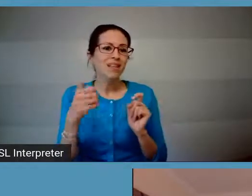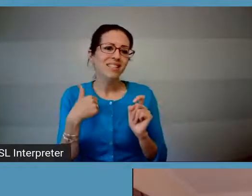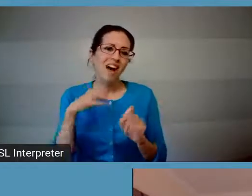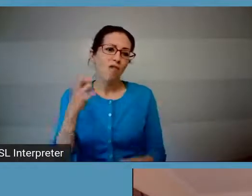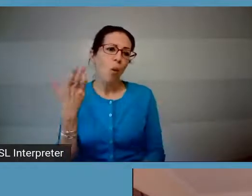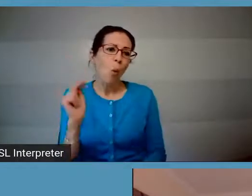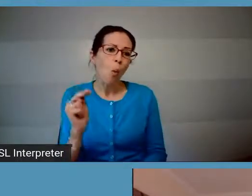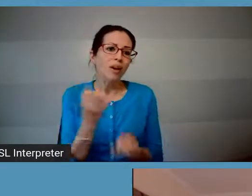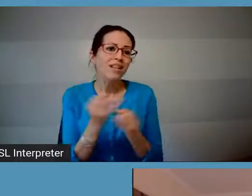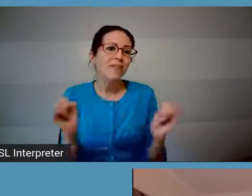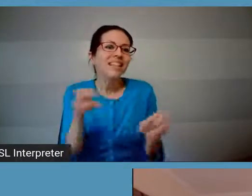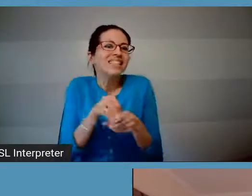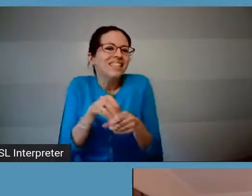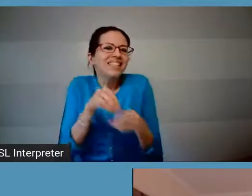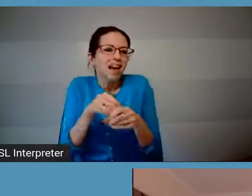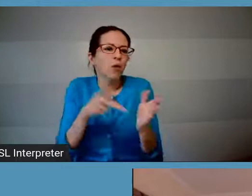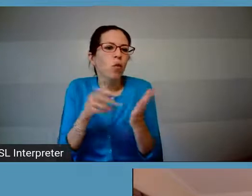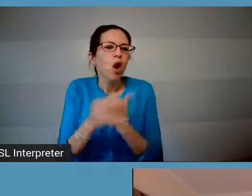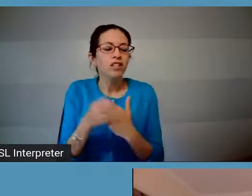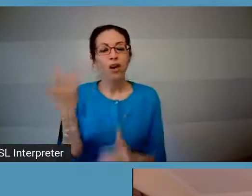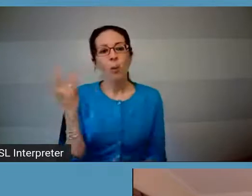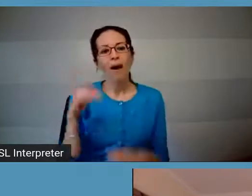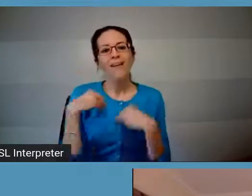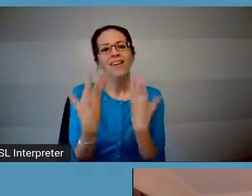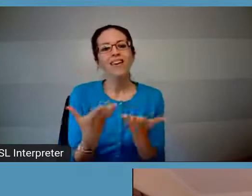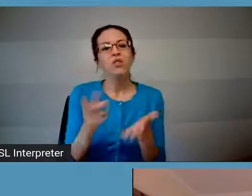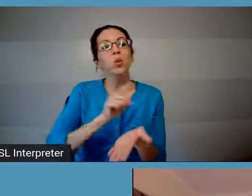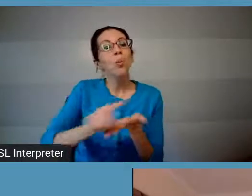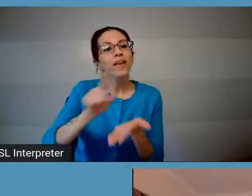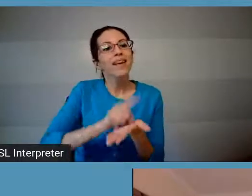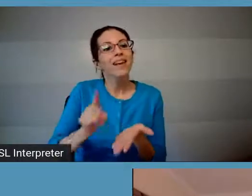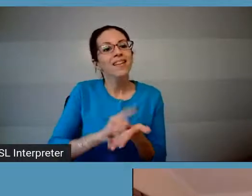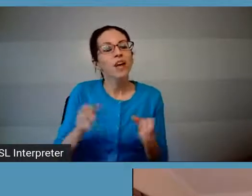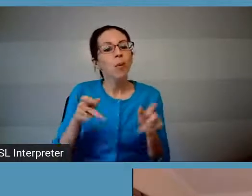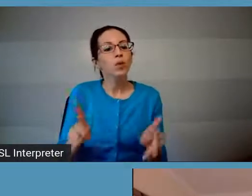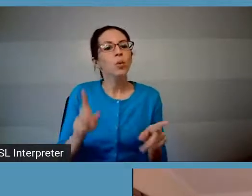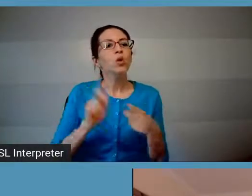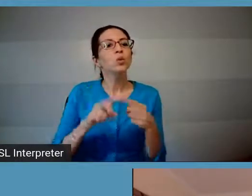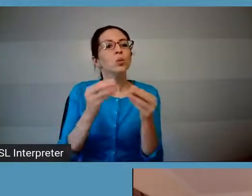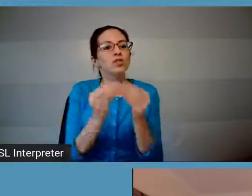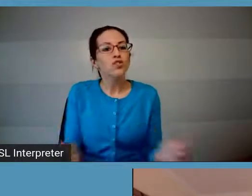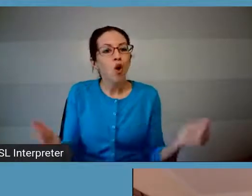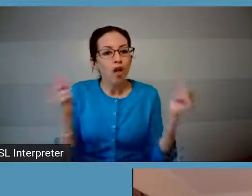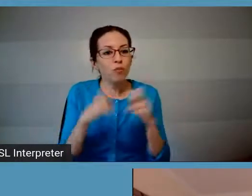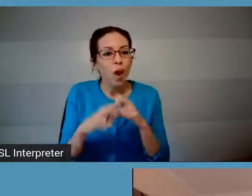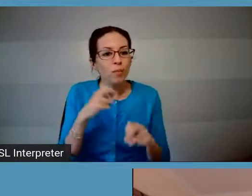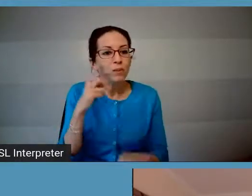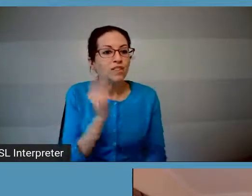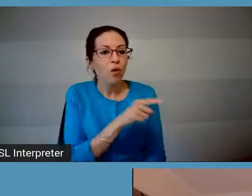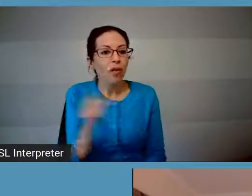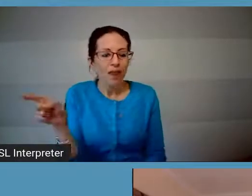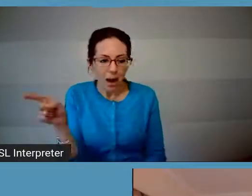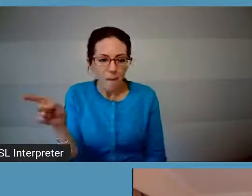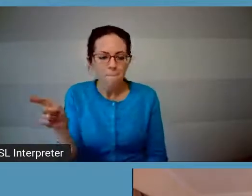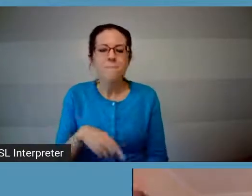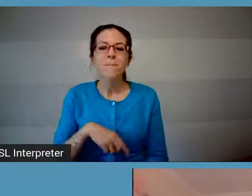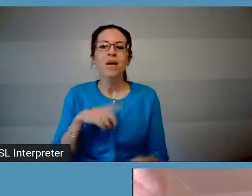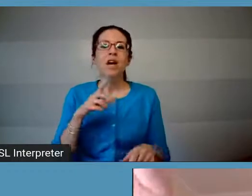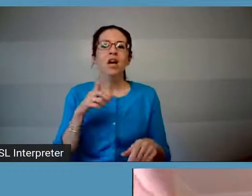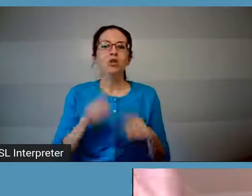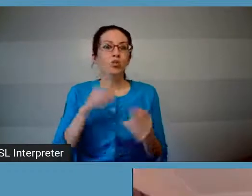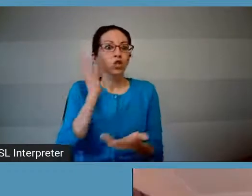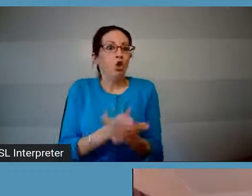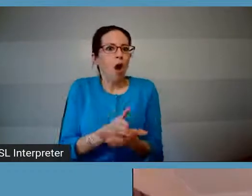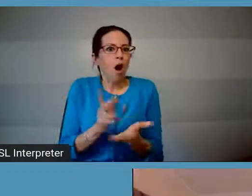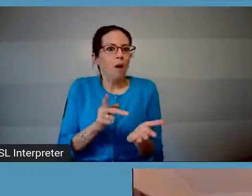of a project, because it gives you a weekly opportunity to solve problems for them, to head problems off. Like if they